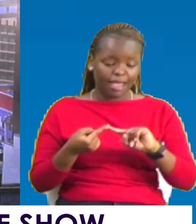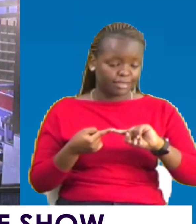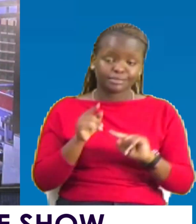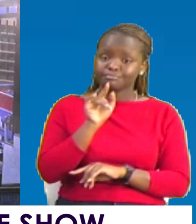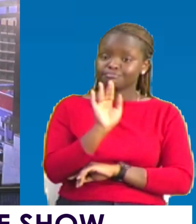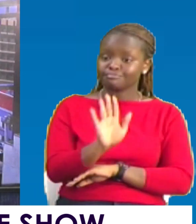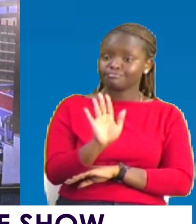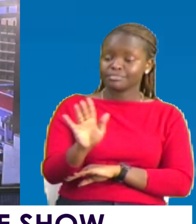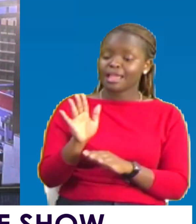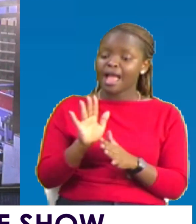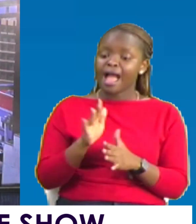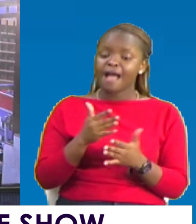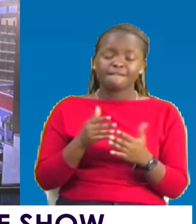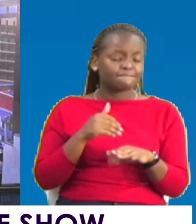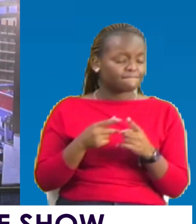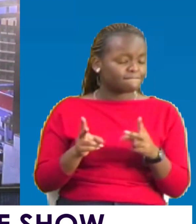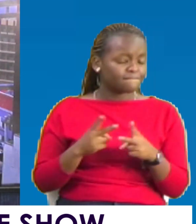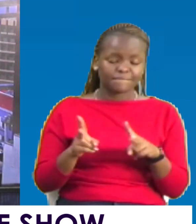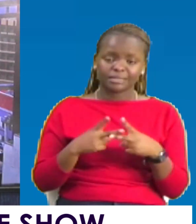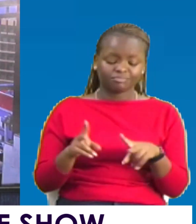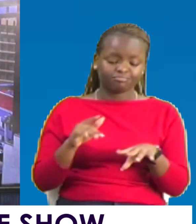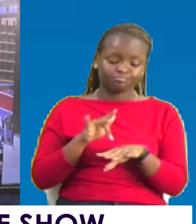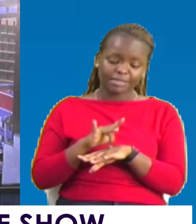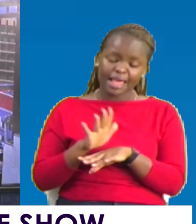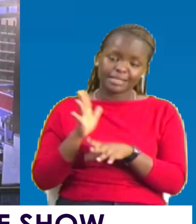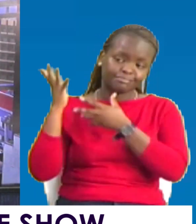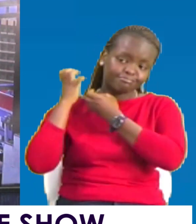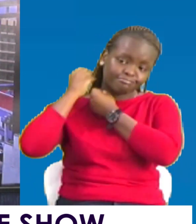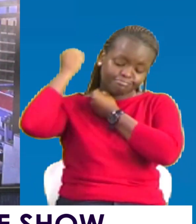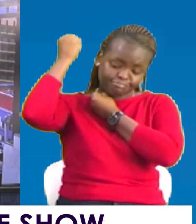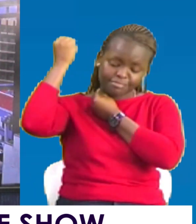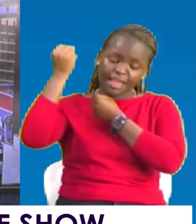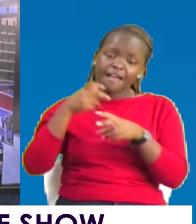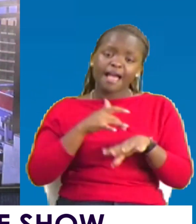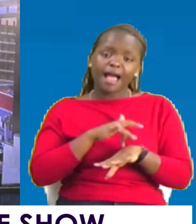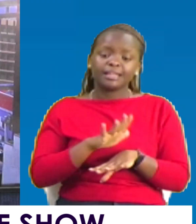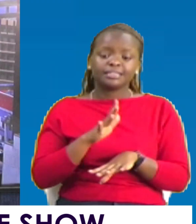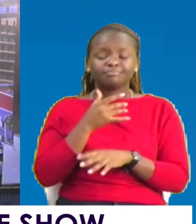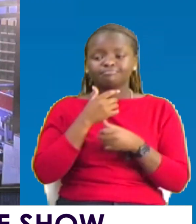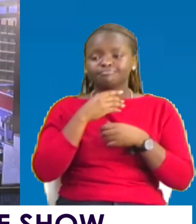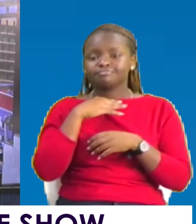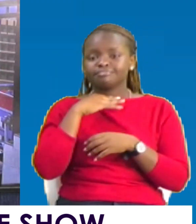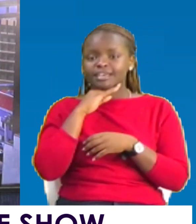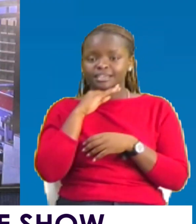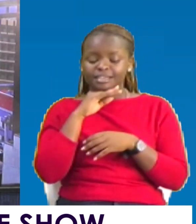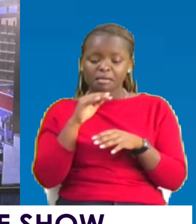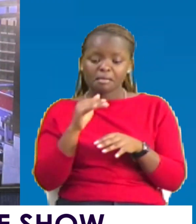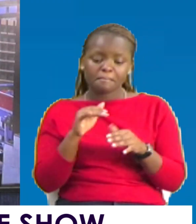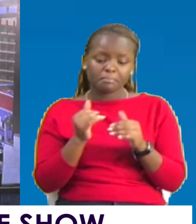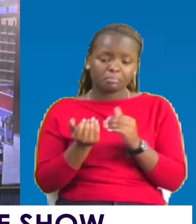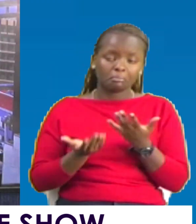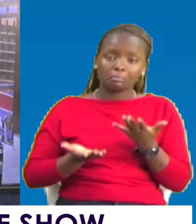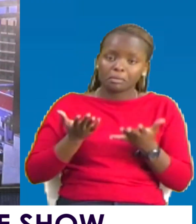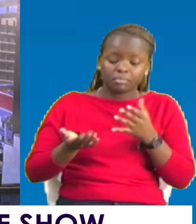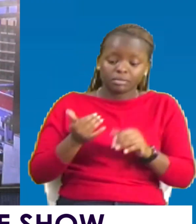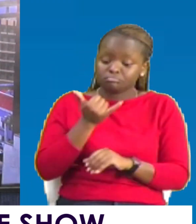you to commit suicide. It is too early for you to die. You may have just done a mistake.